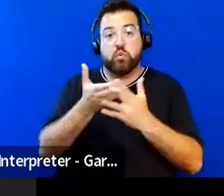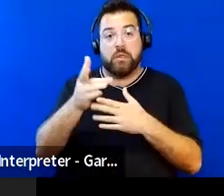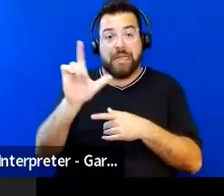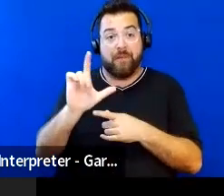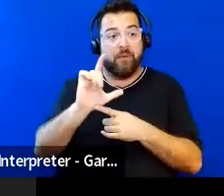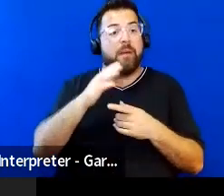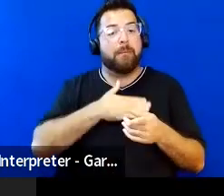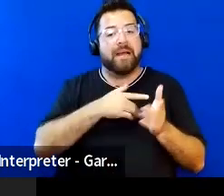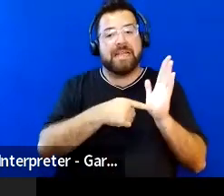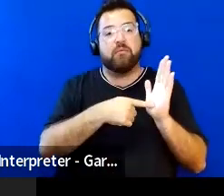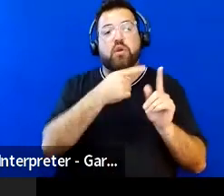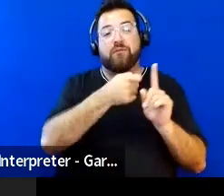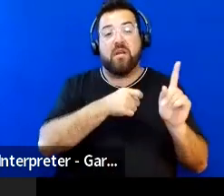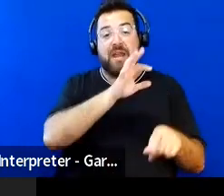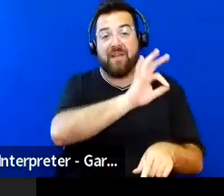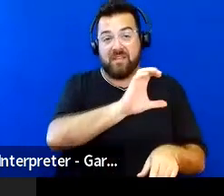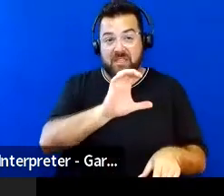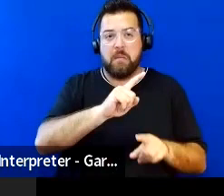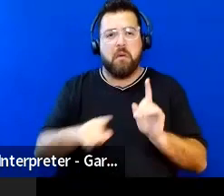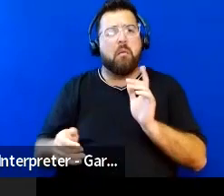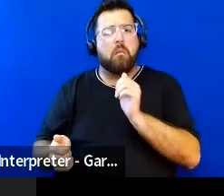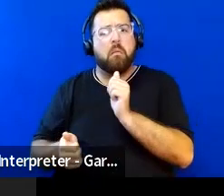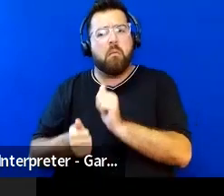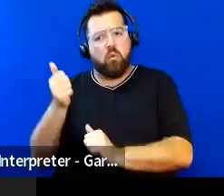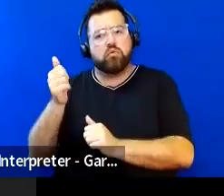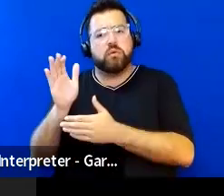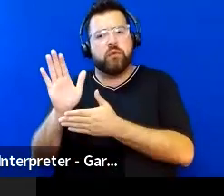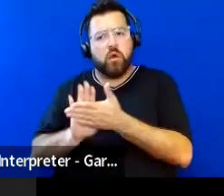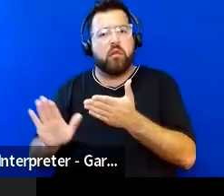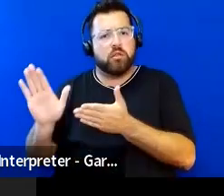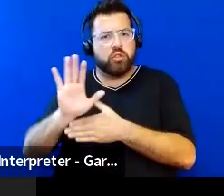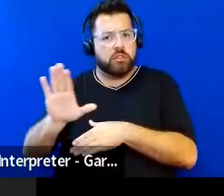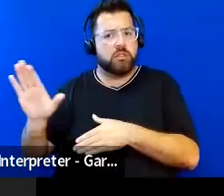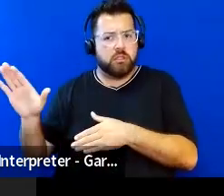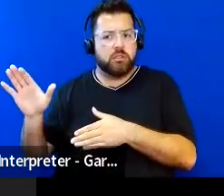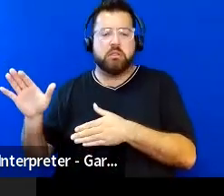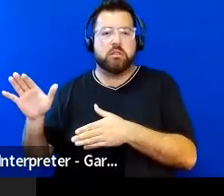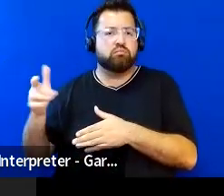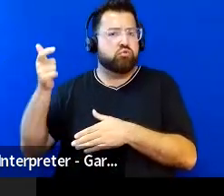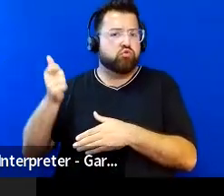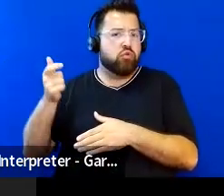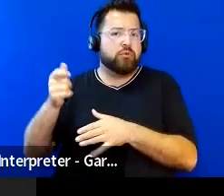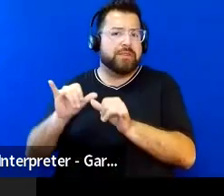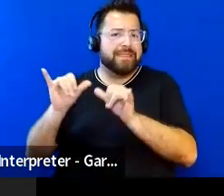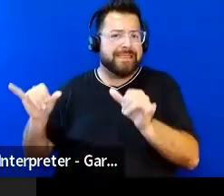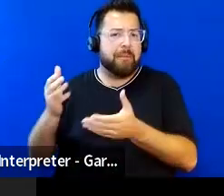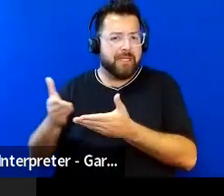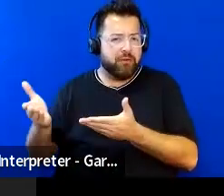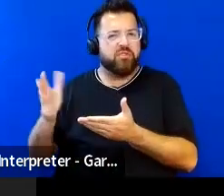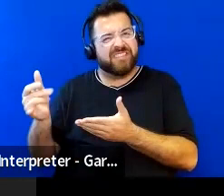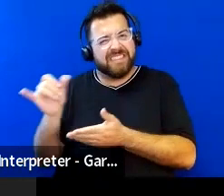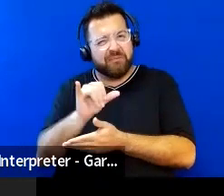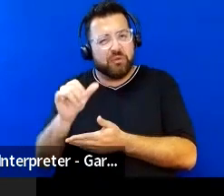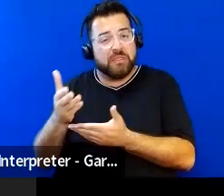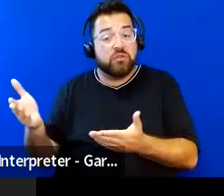from Fresno City College, but most of the colleges subscribe to the same materials or similar materials. And